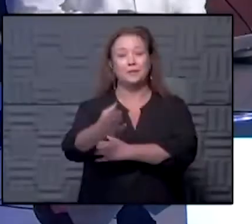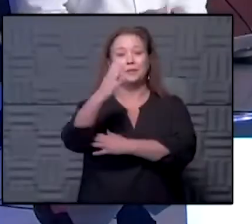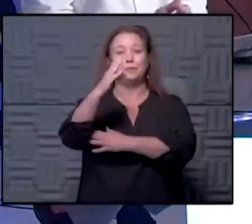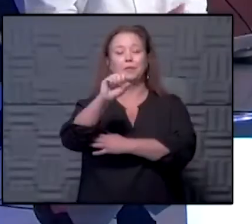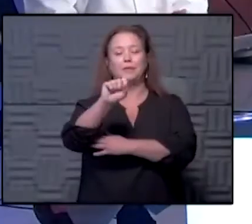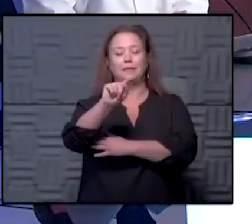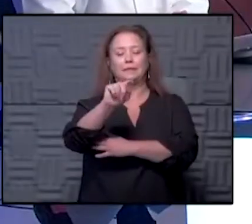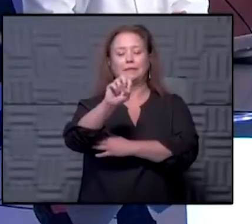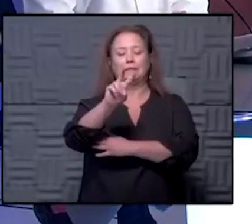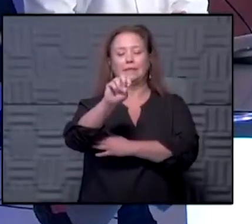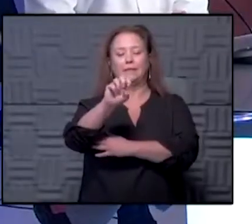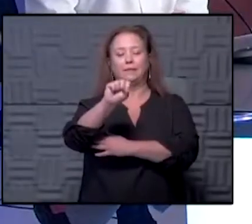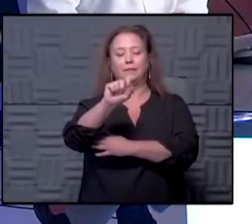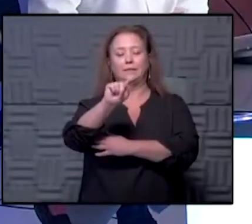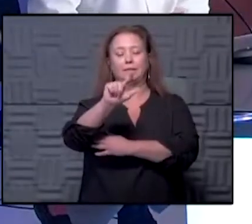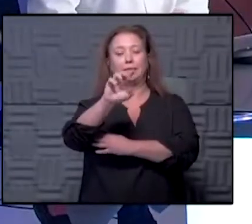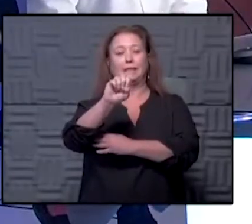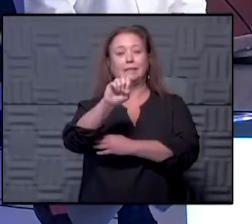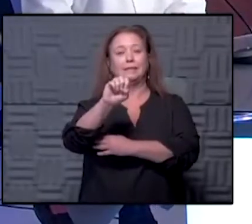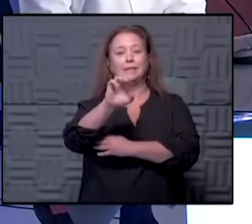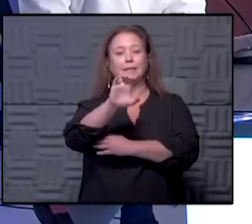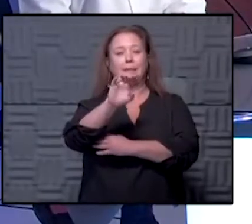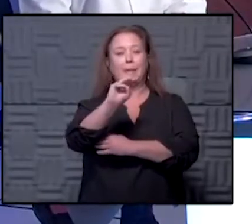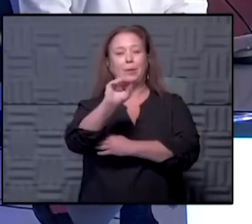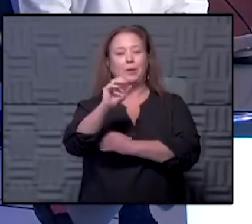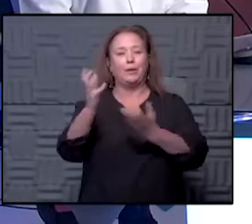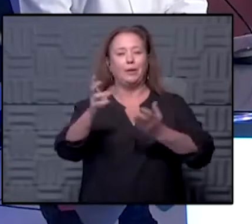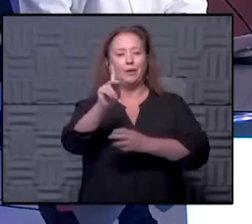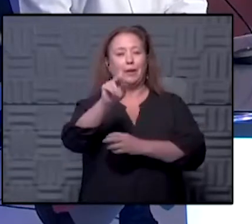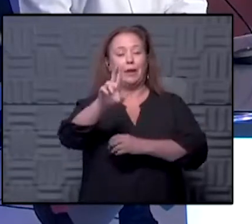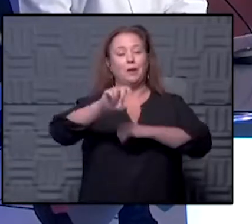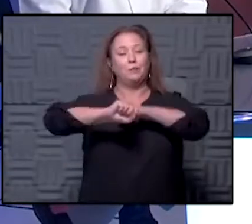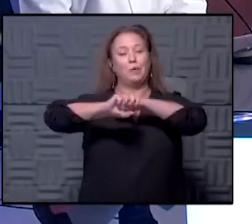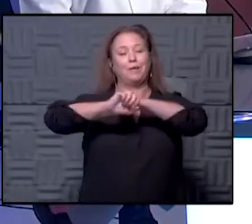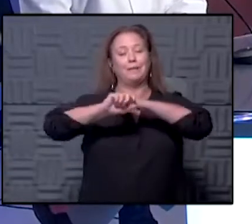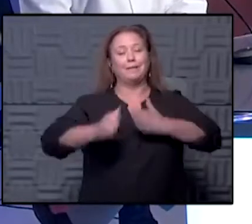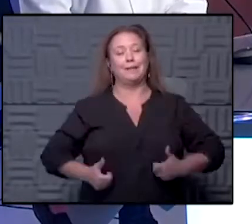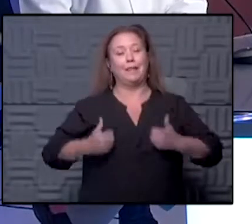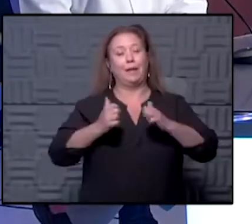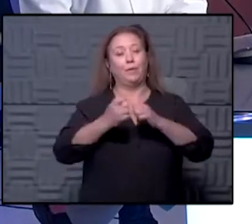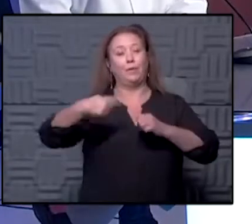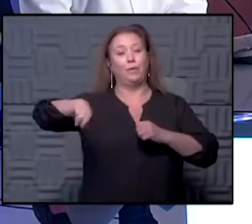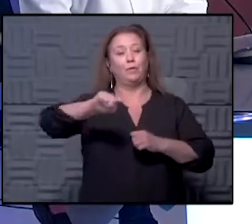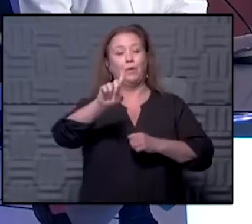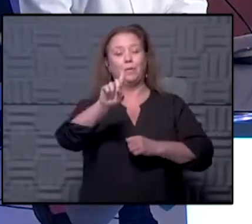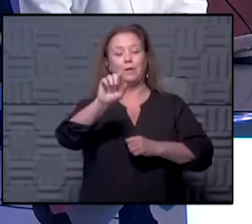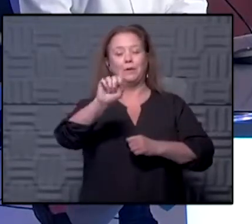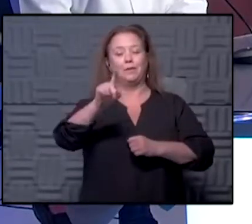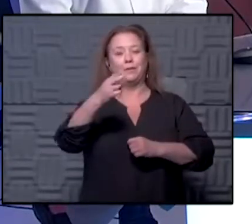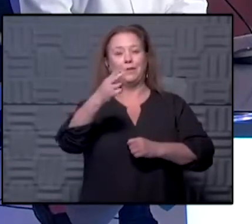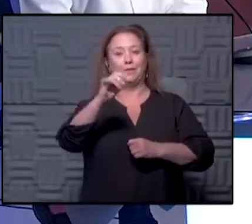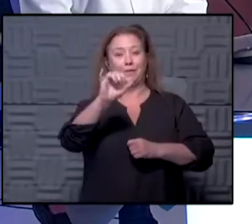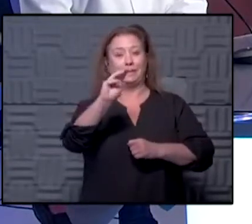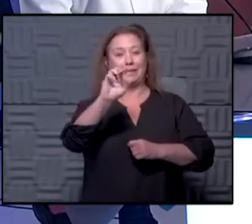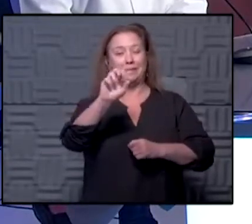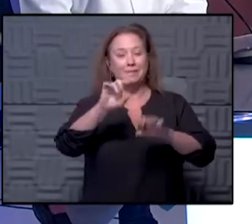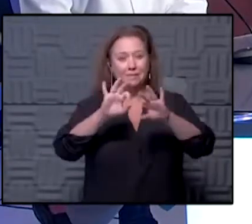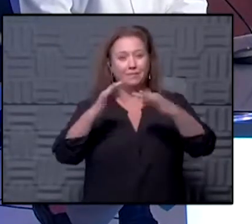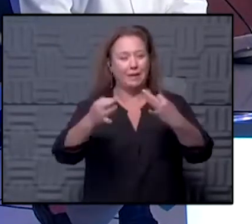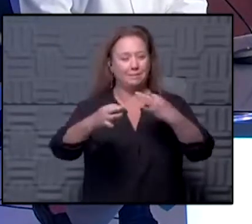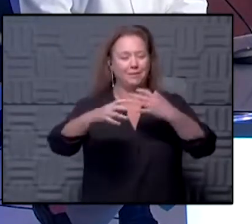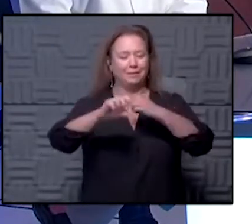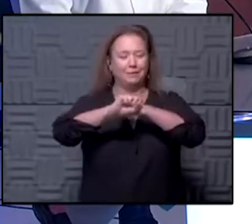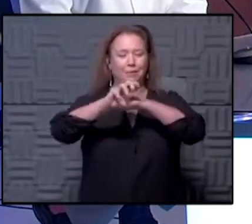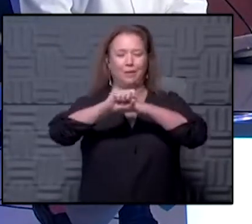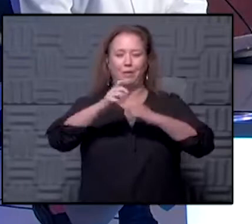Good morning. This is Steve Stites, Chief Medical Officer here at the University of Kansas Health System, broadcasting live with you from our Dolph Simons Family Studio. We're delighted